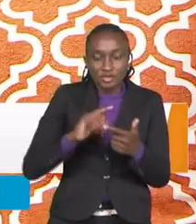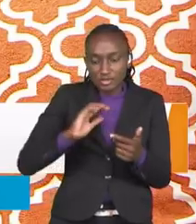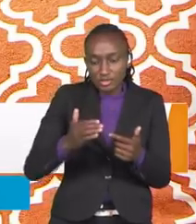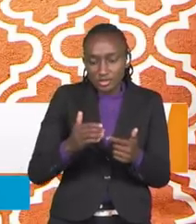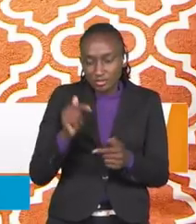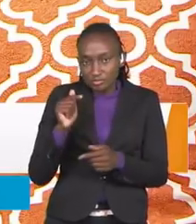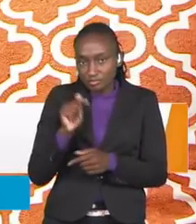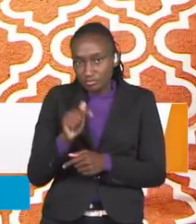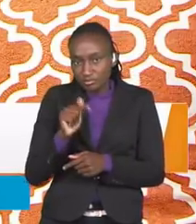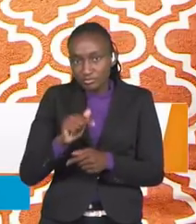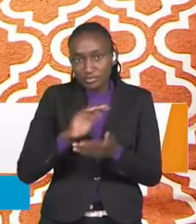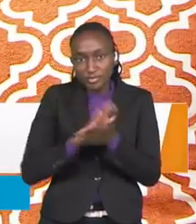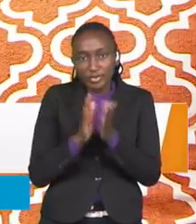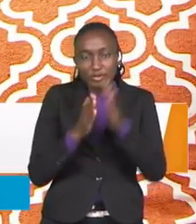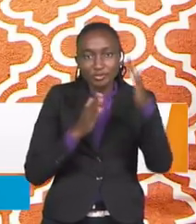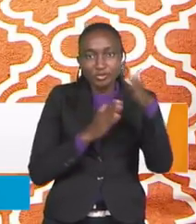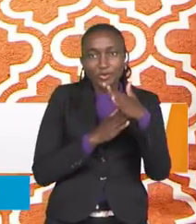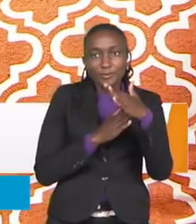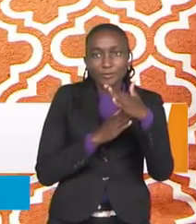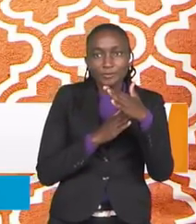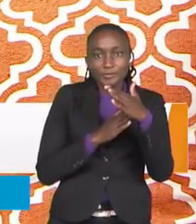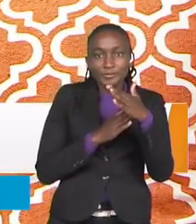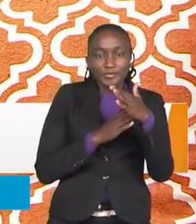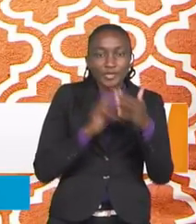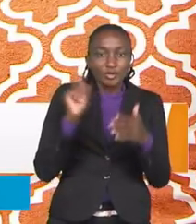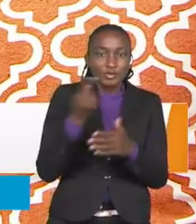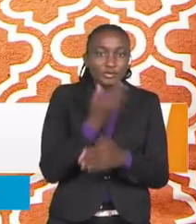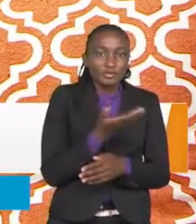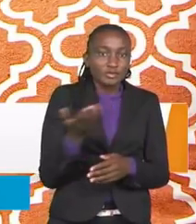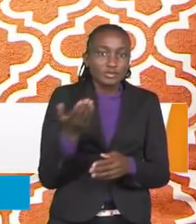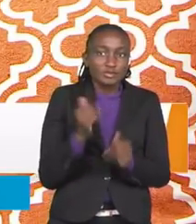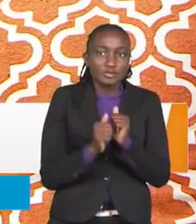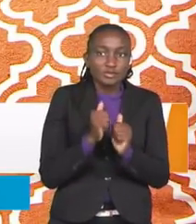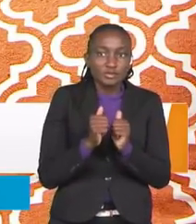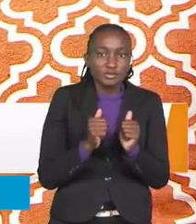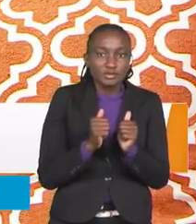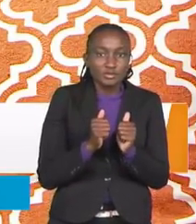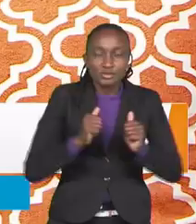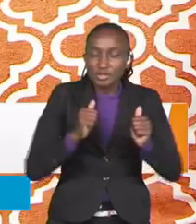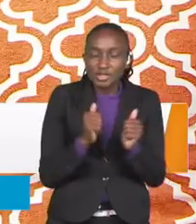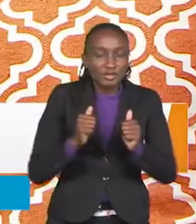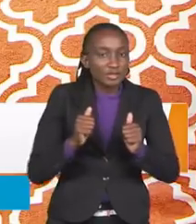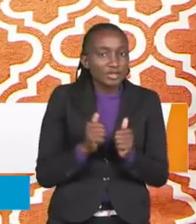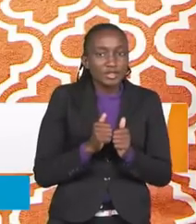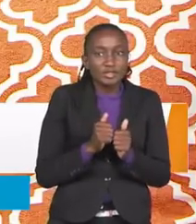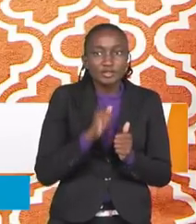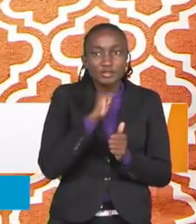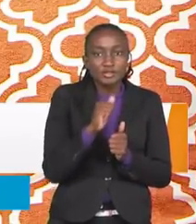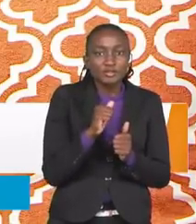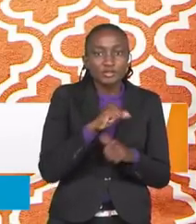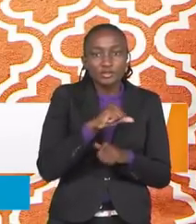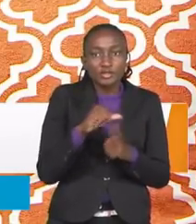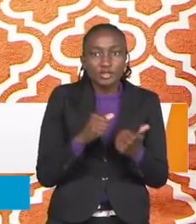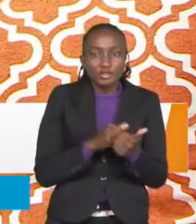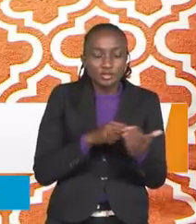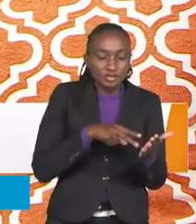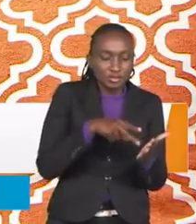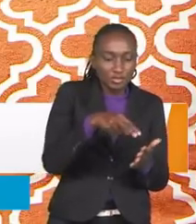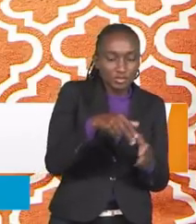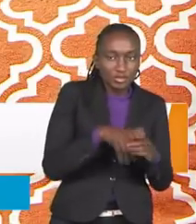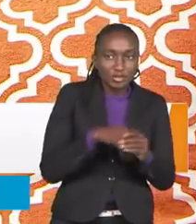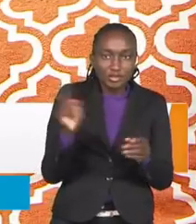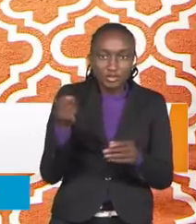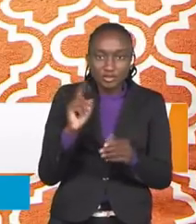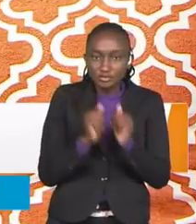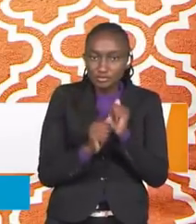top. And so one of the things that's really exciting for us, Nick, is that it's not just the walk in Nairobi, which